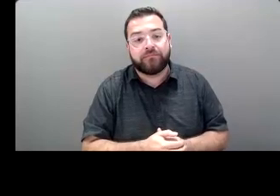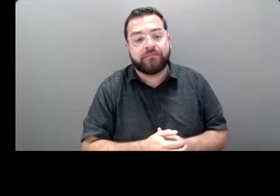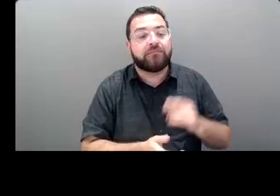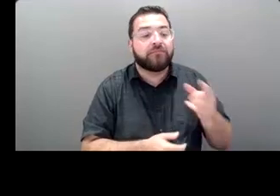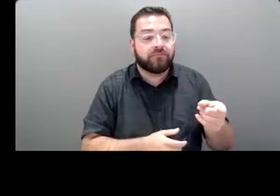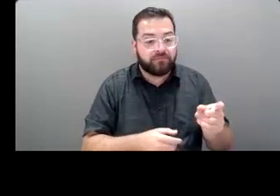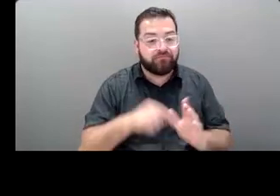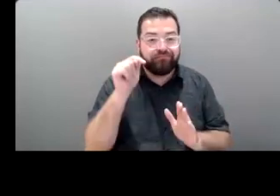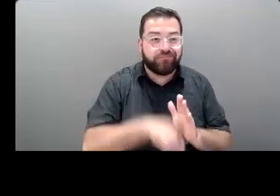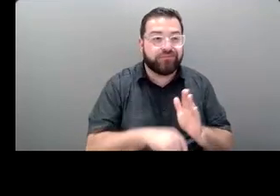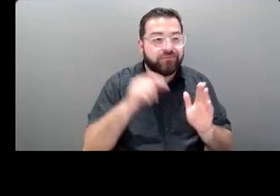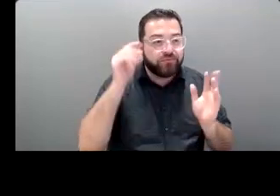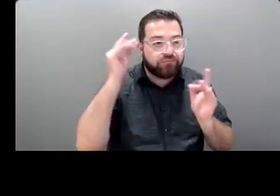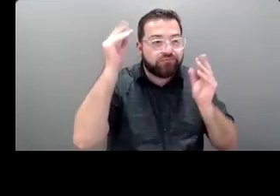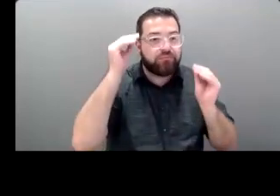critical thought? Yeah.